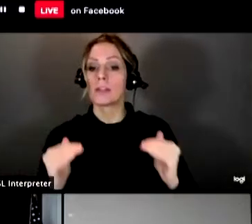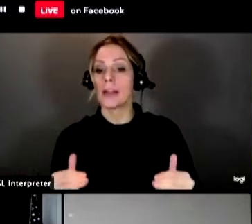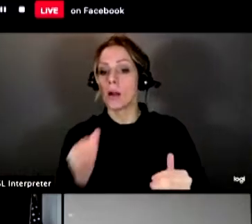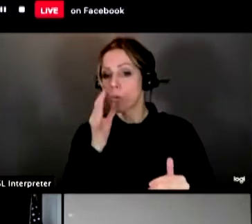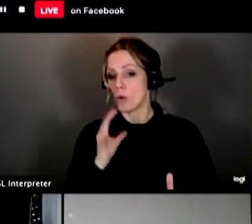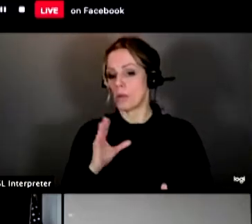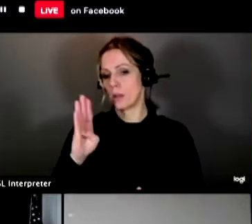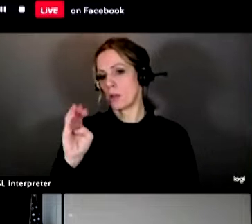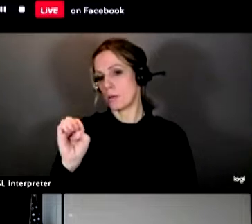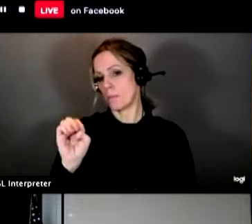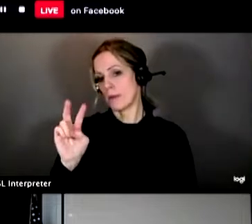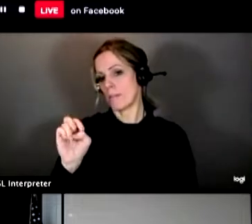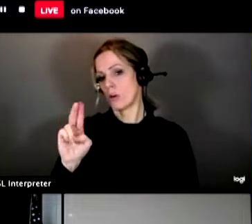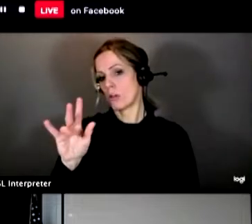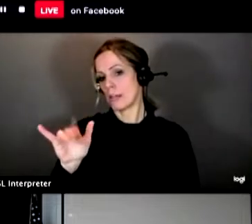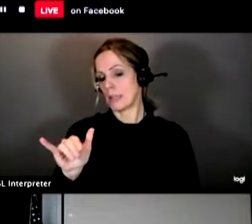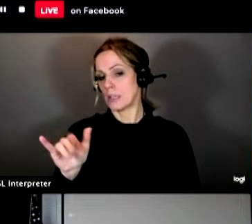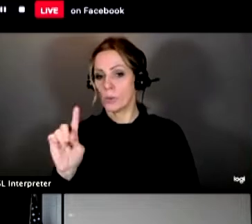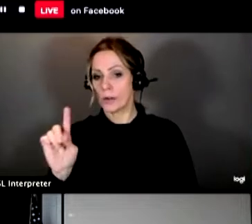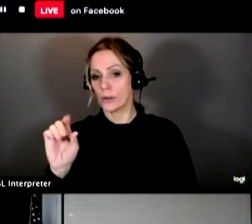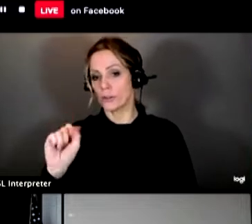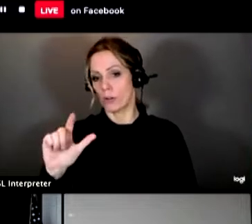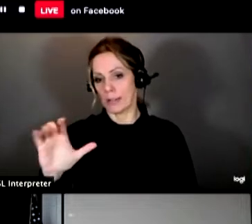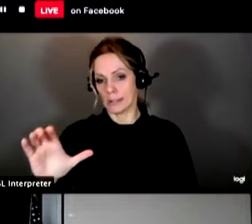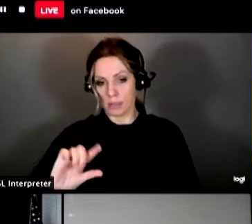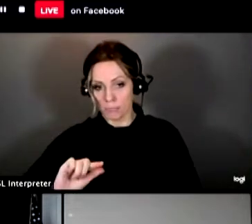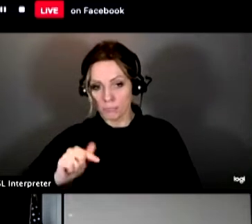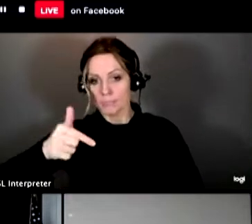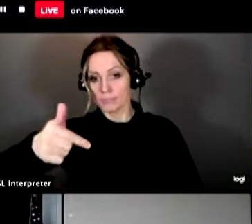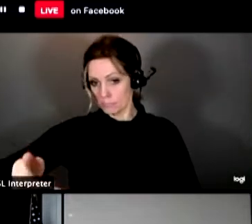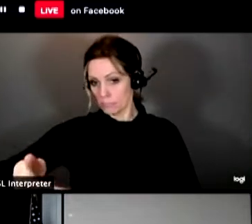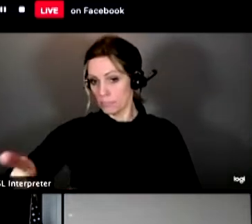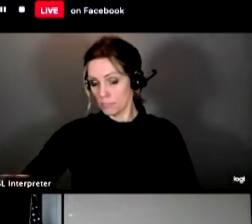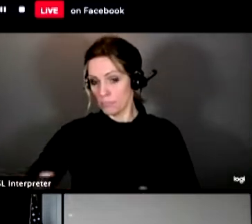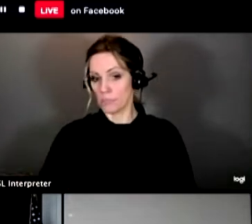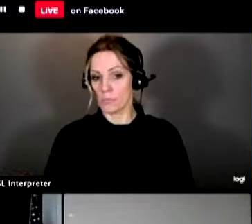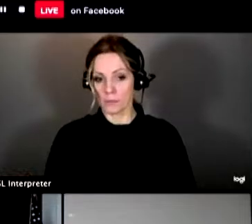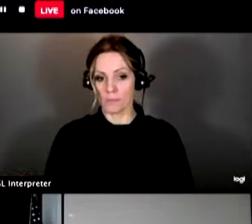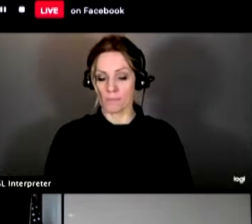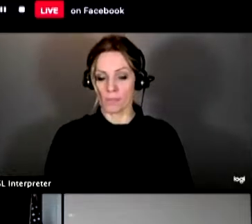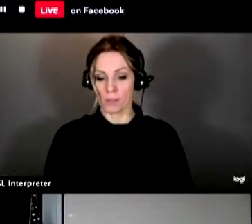City. And Beverly, if you're there, you're on the air, please go ahead.